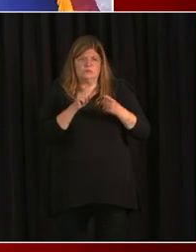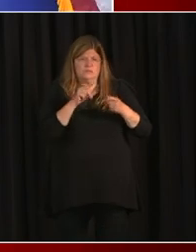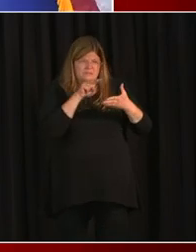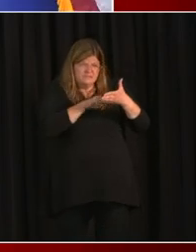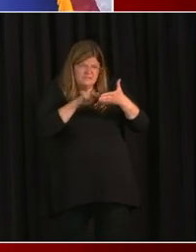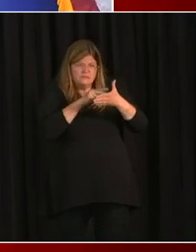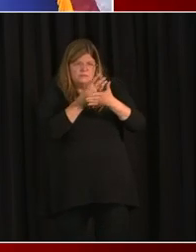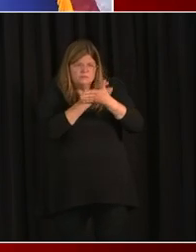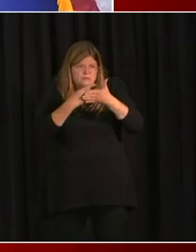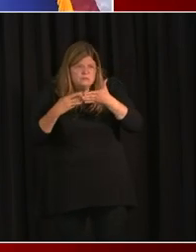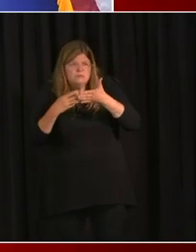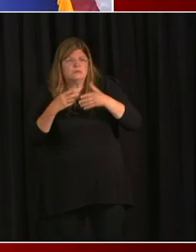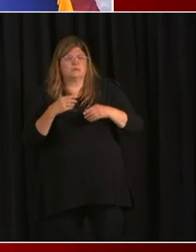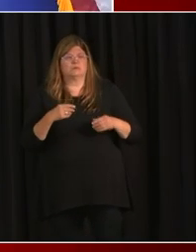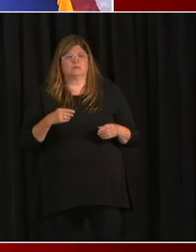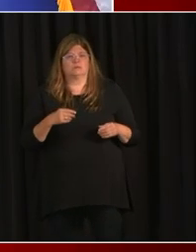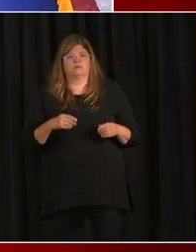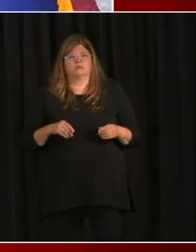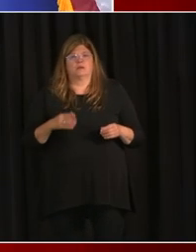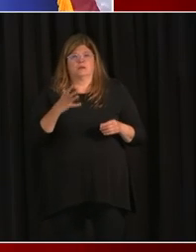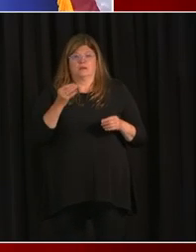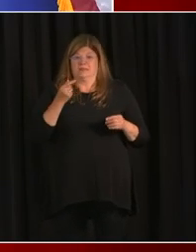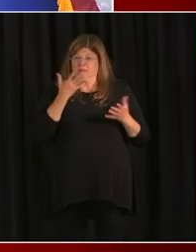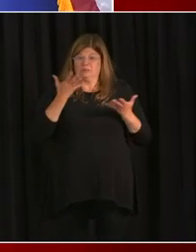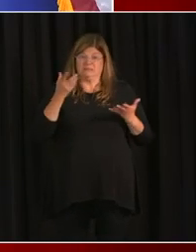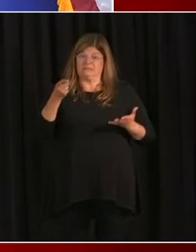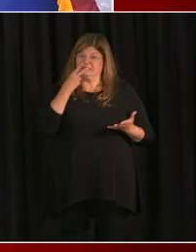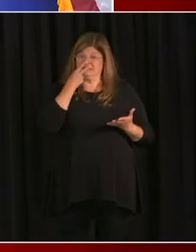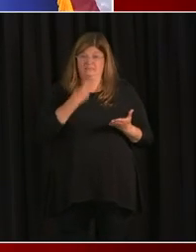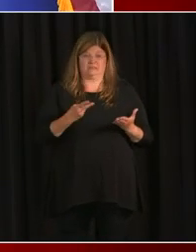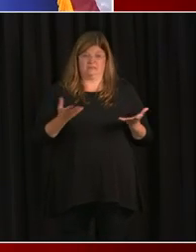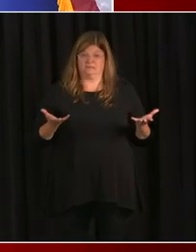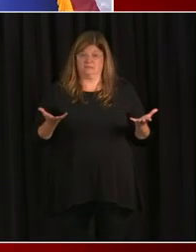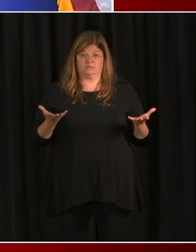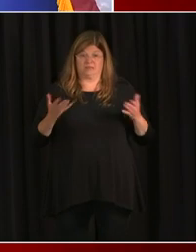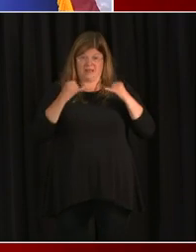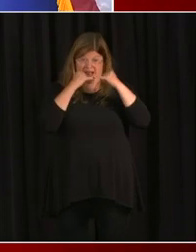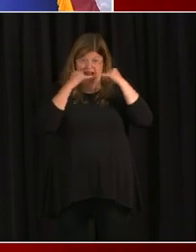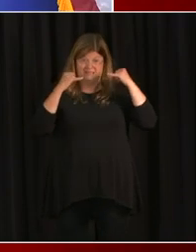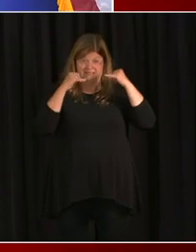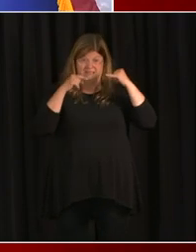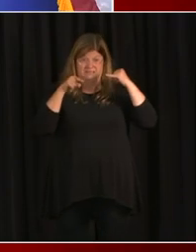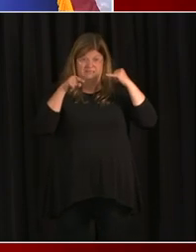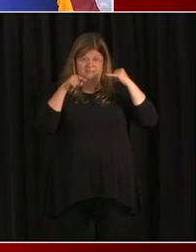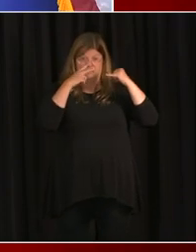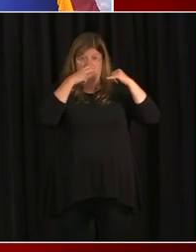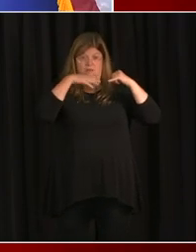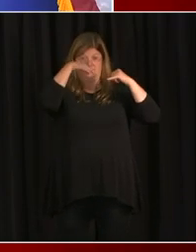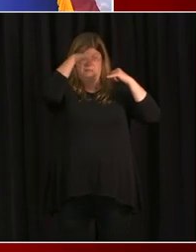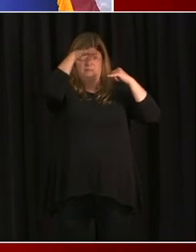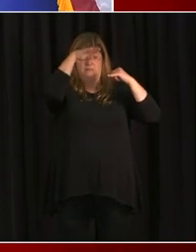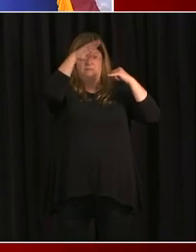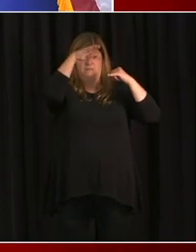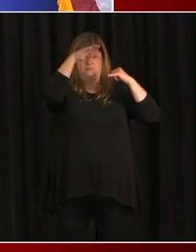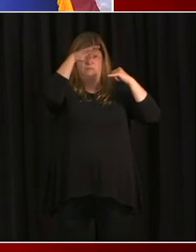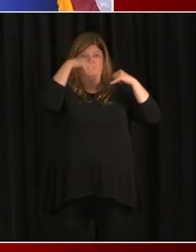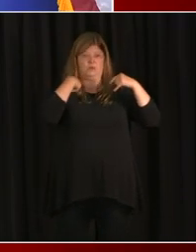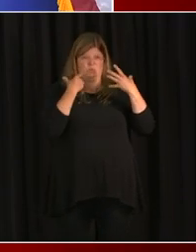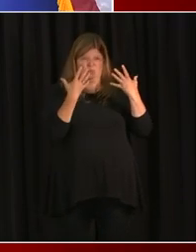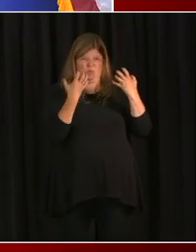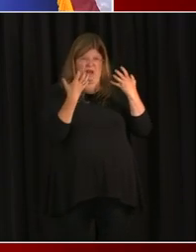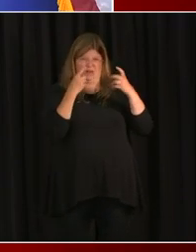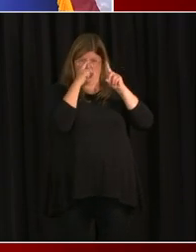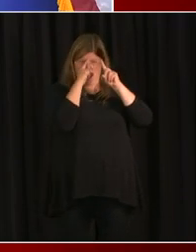on the dashboard. What you will see is the dash line at the top shows where we want to be or what